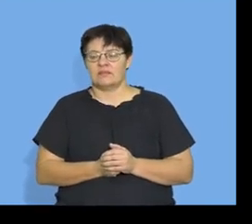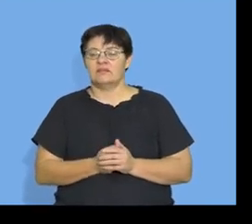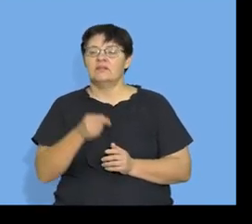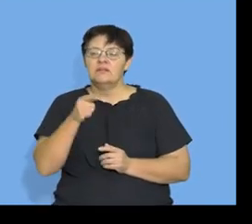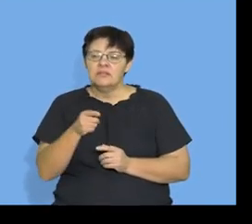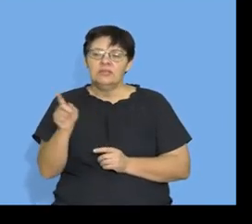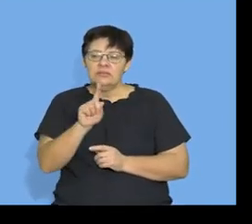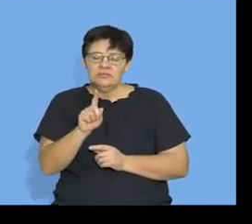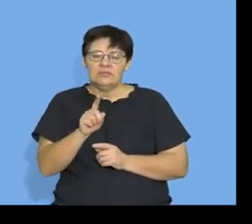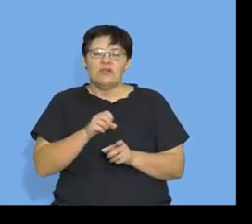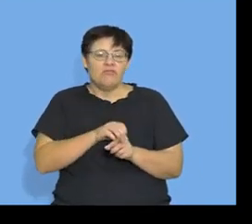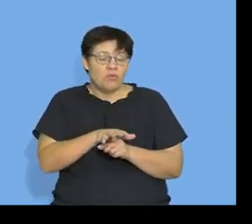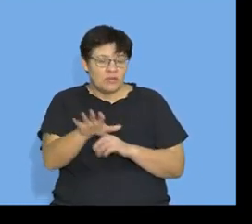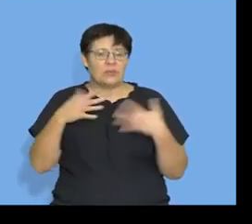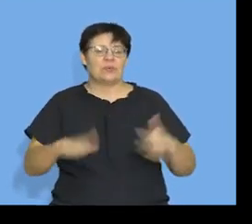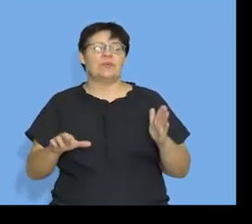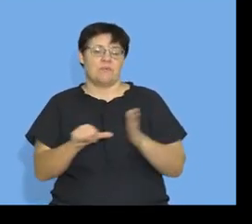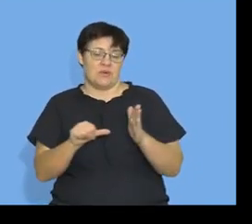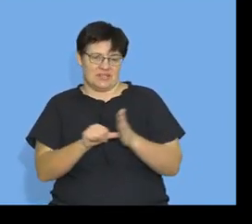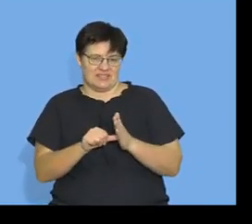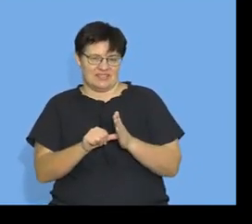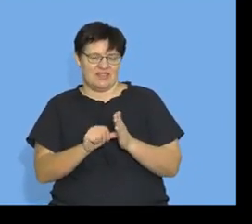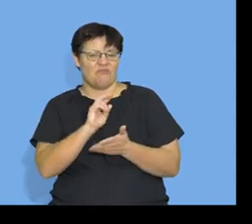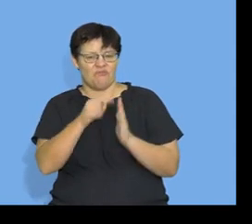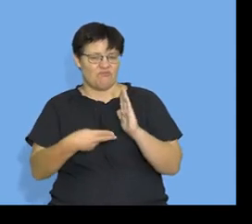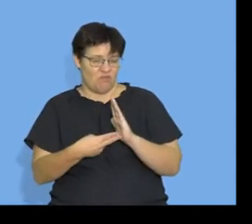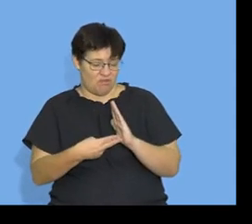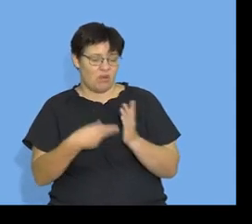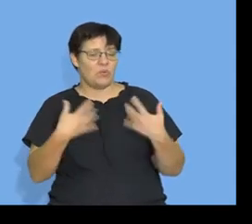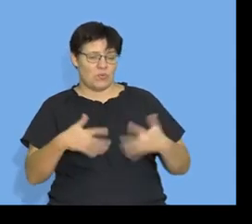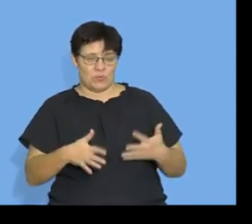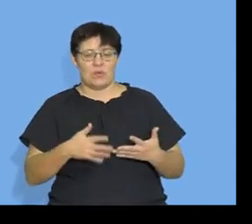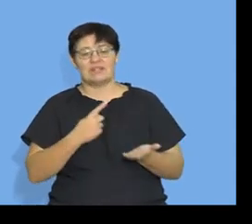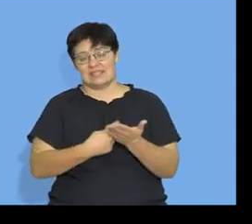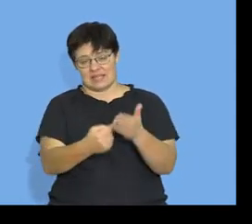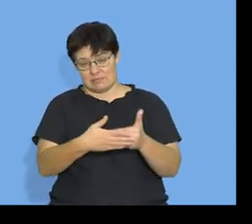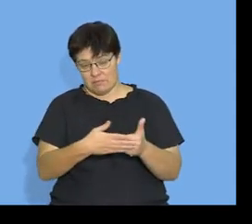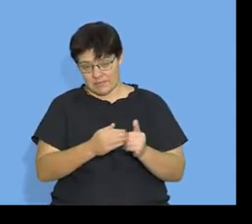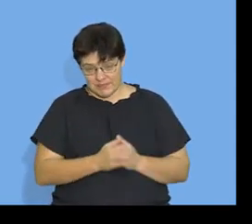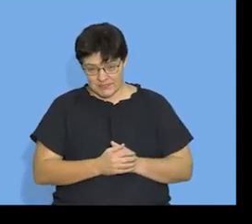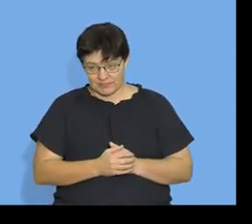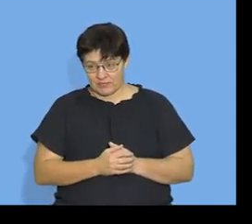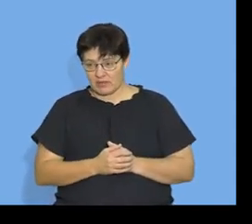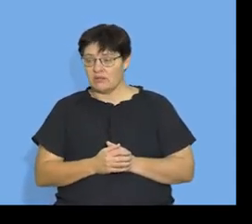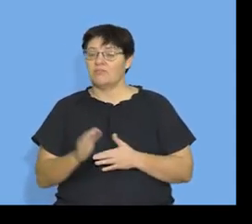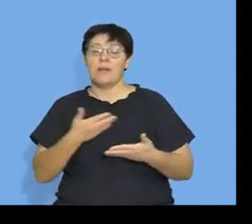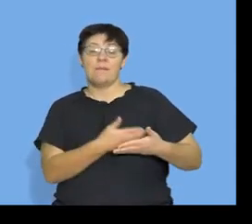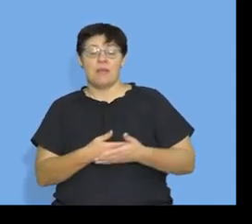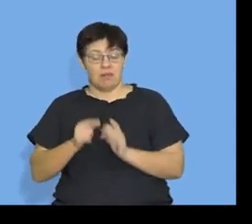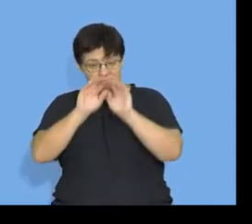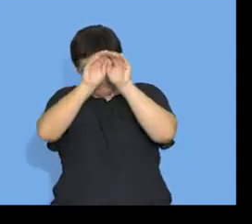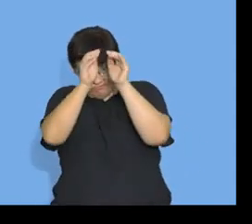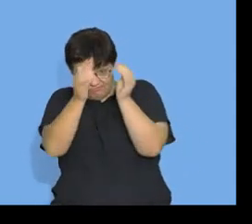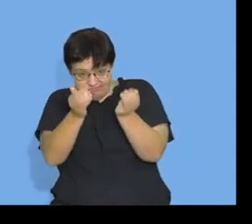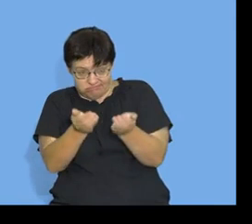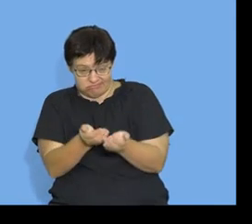this amniotic fluid plays an important role, which we'll discuss in a little while. It's important that the baby is enclosed in